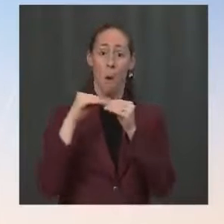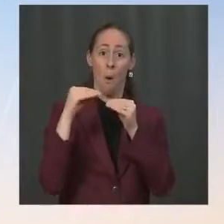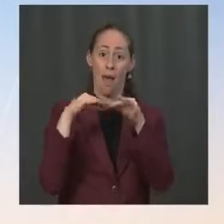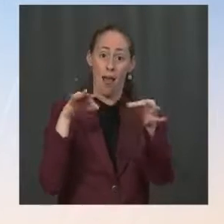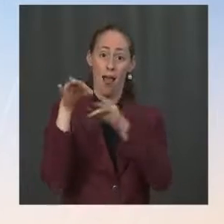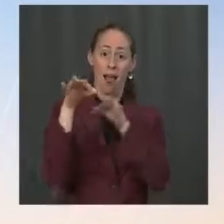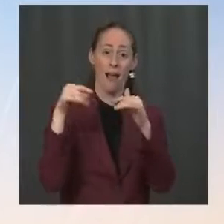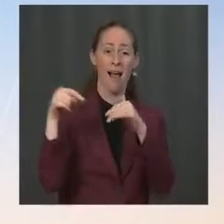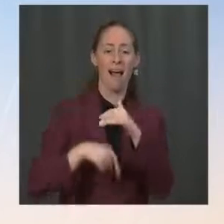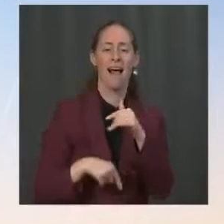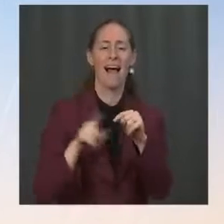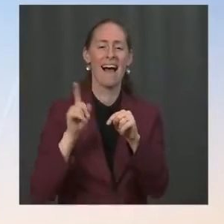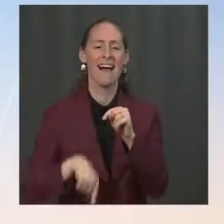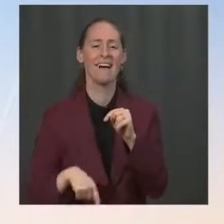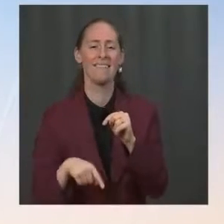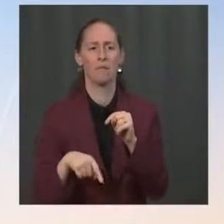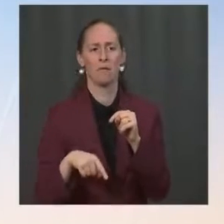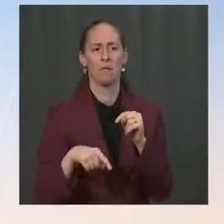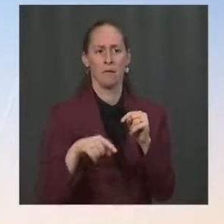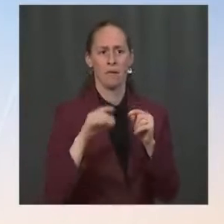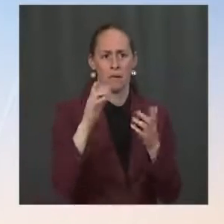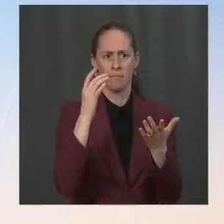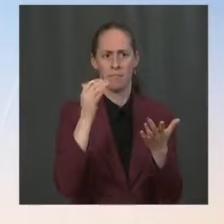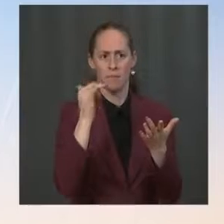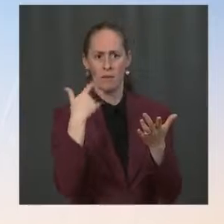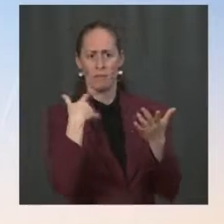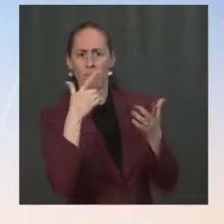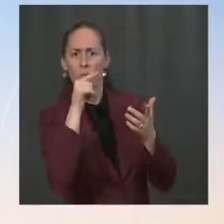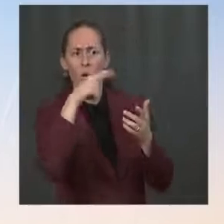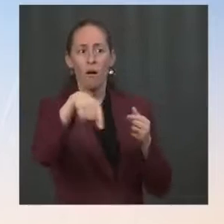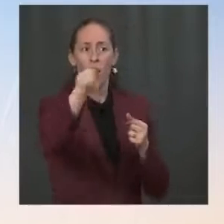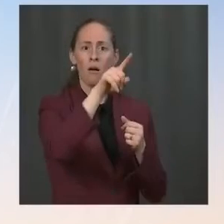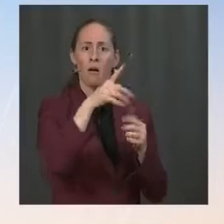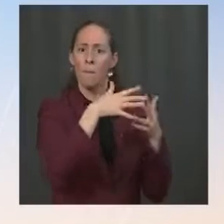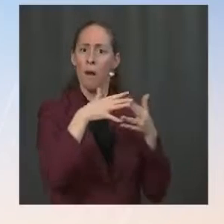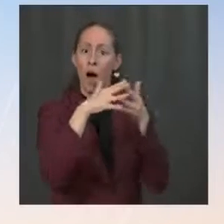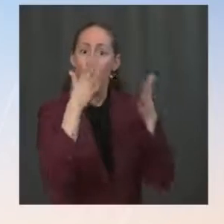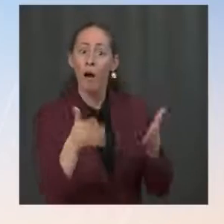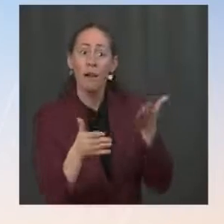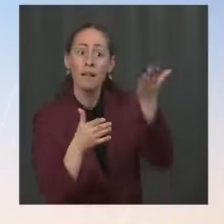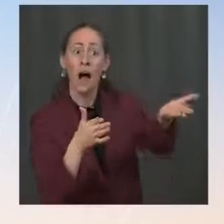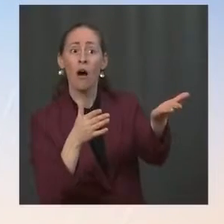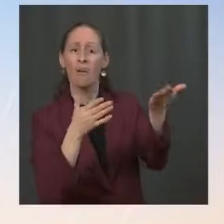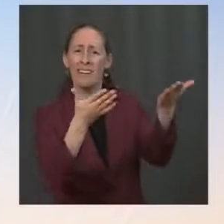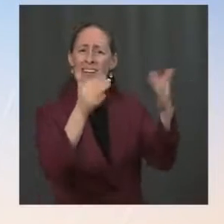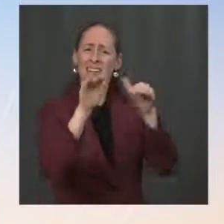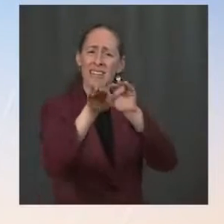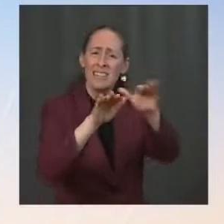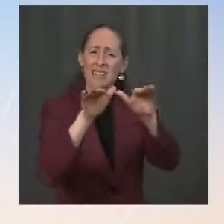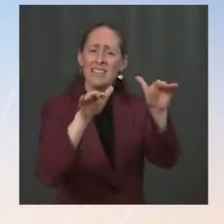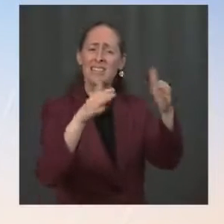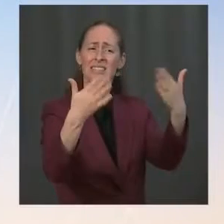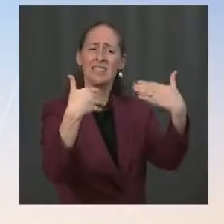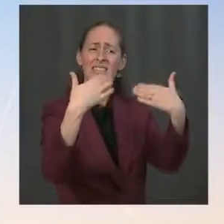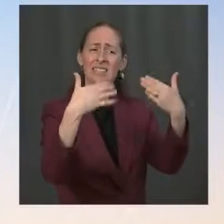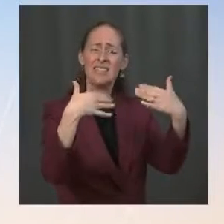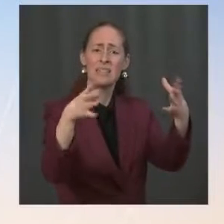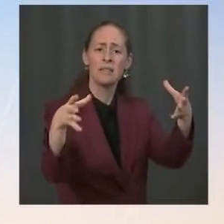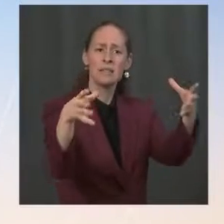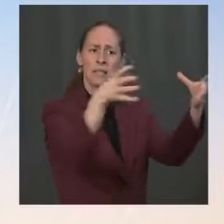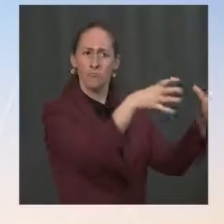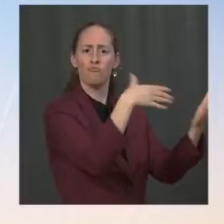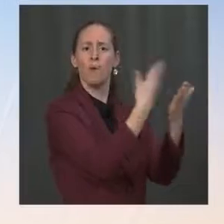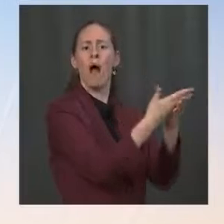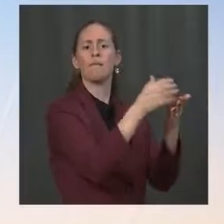but that is why they're in touch with American citizens, why they're in touch with partners we're working to evacuate, to get them safely to the airport and evacuated